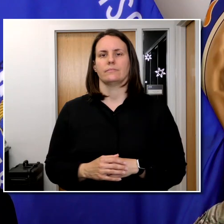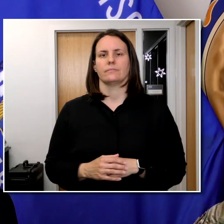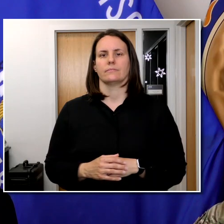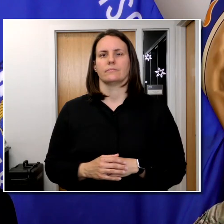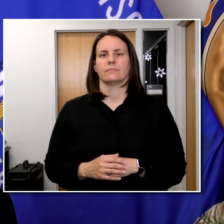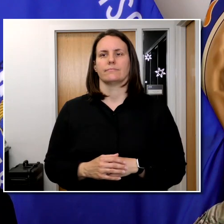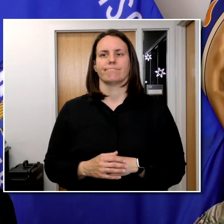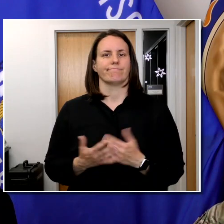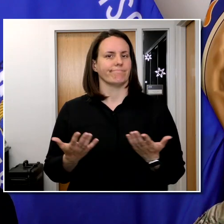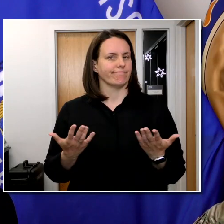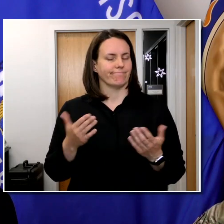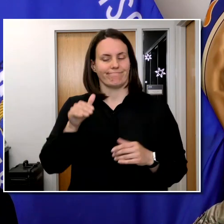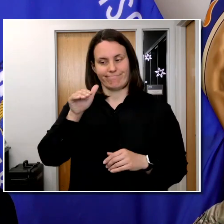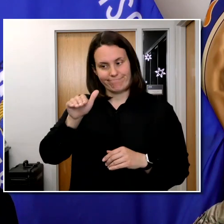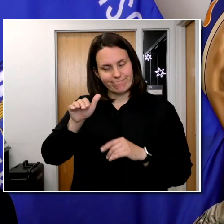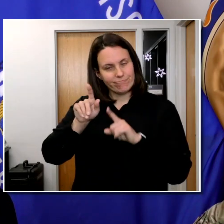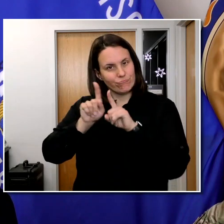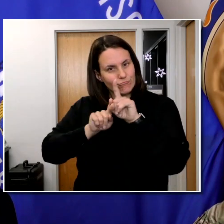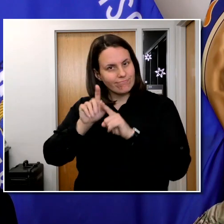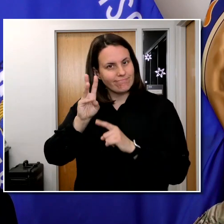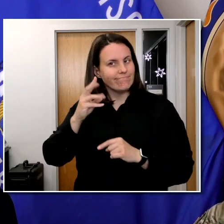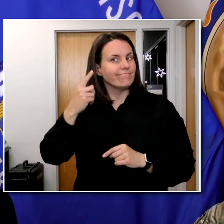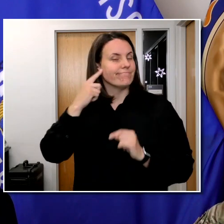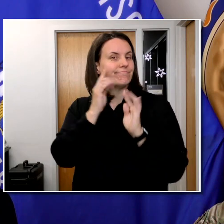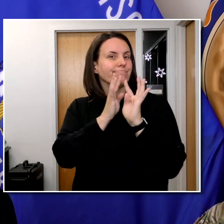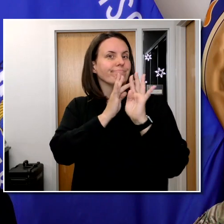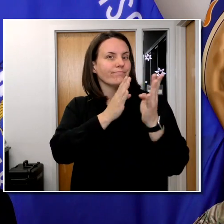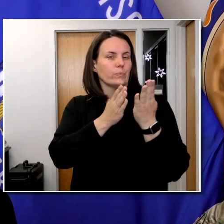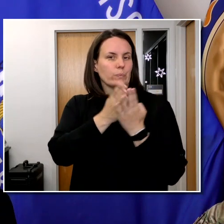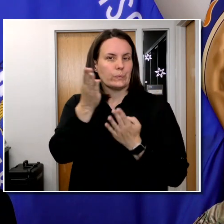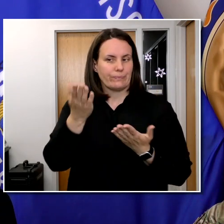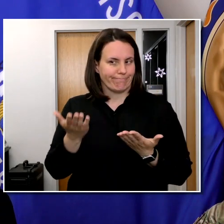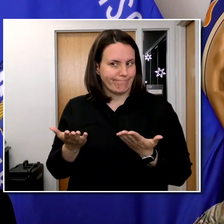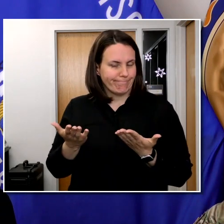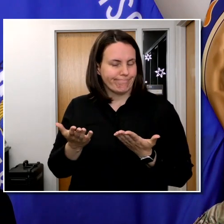Again, as a reminder, *6 to unmute your line.